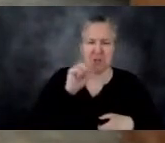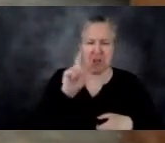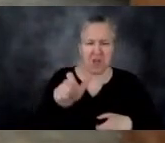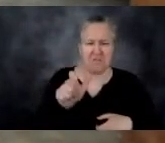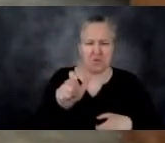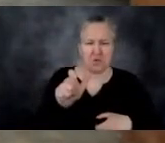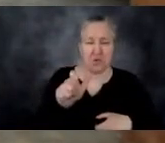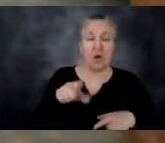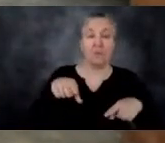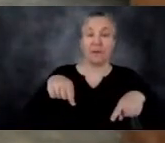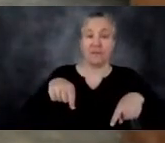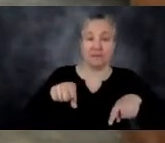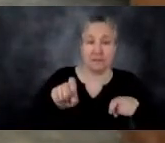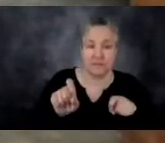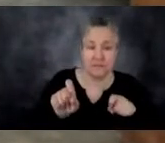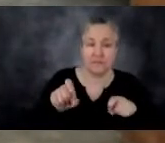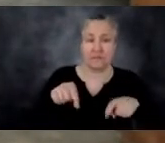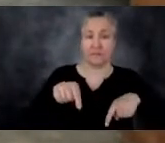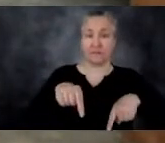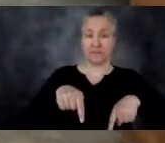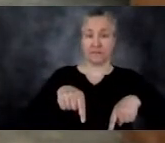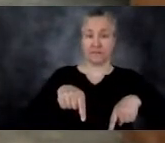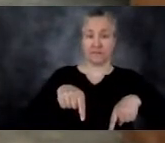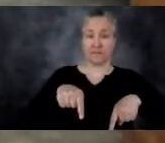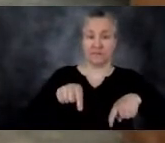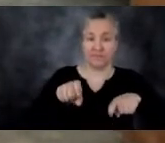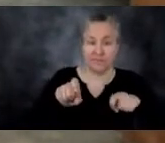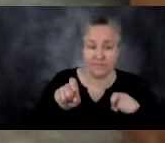coming back up. Again, back knee down.